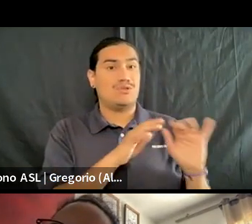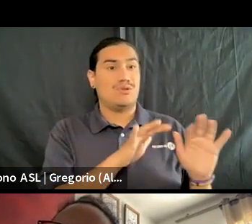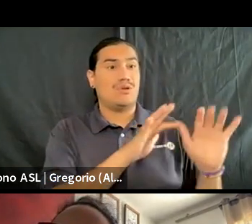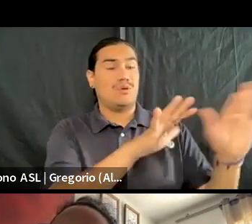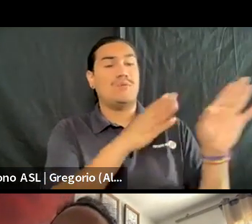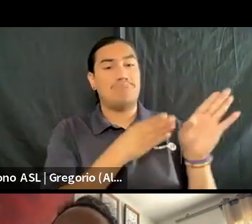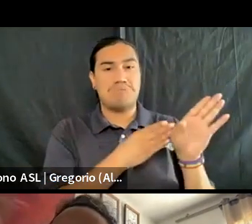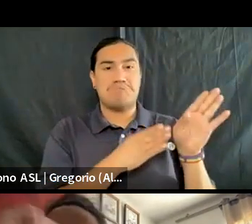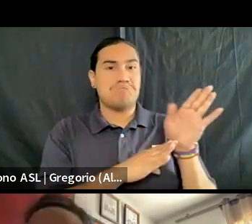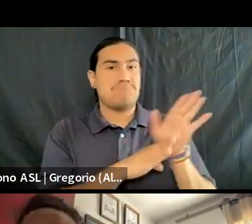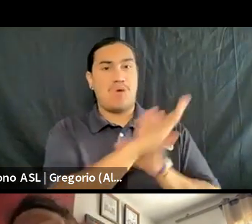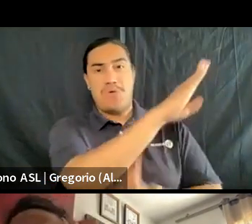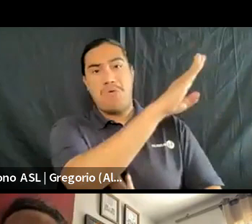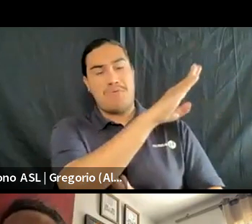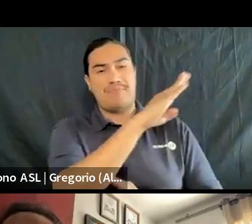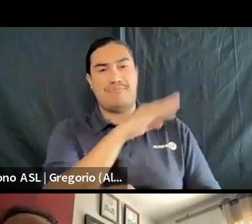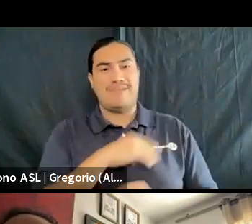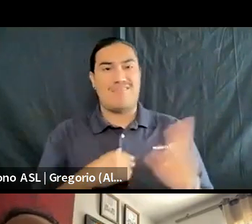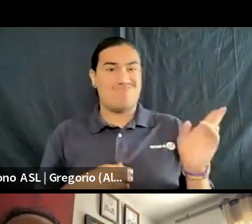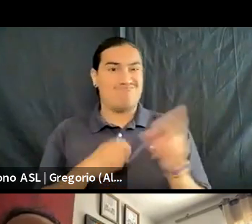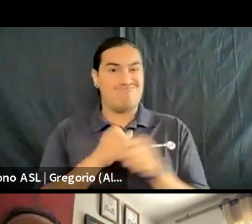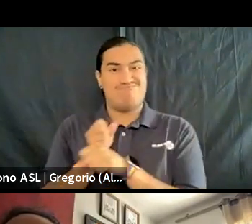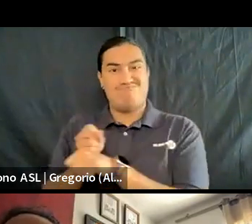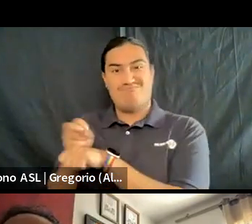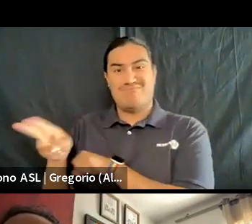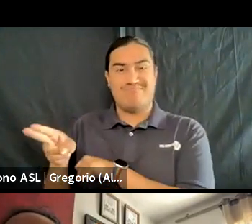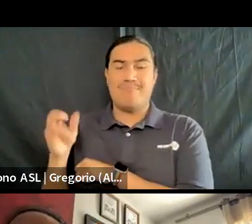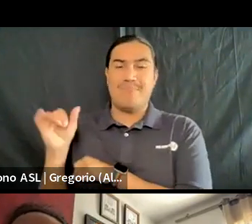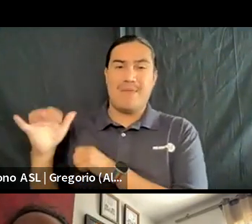unit. We had our talented writers.